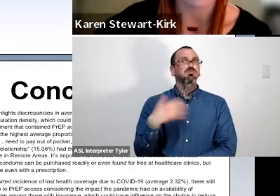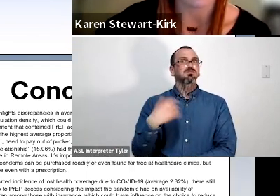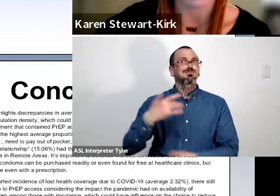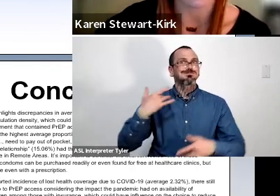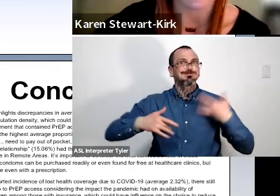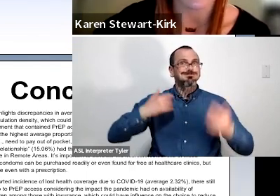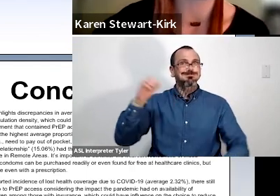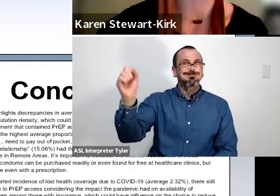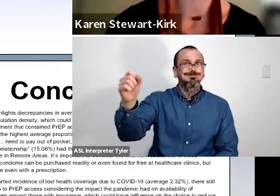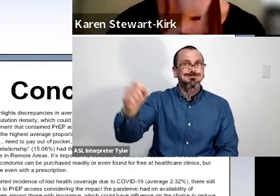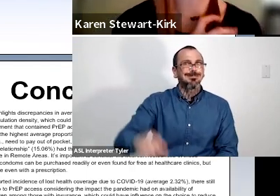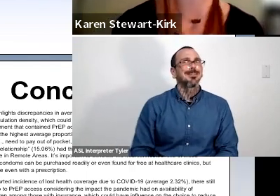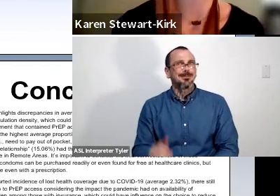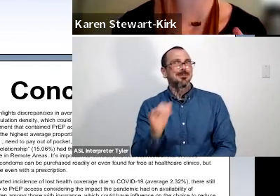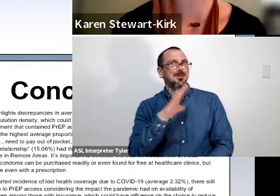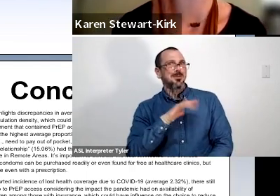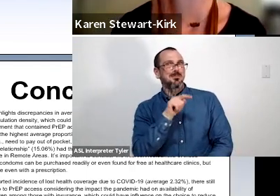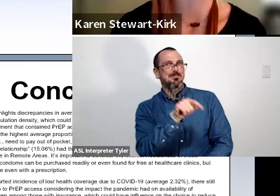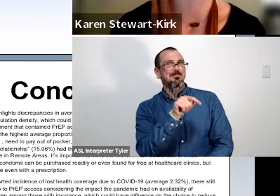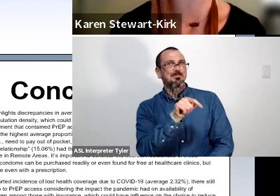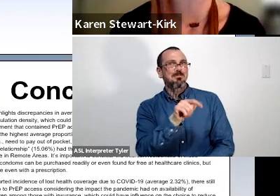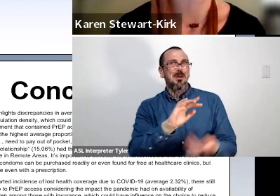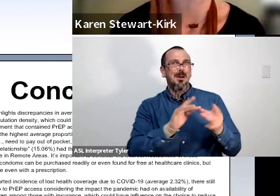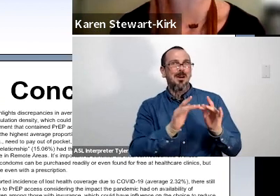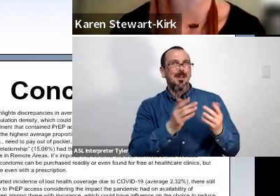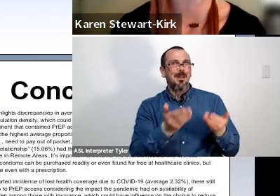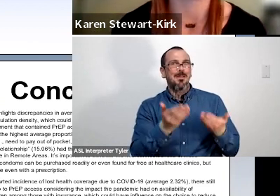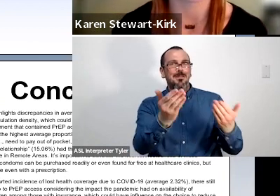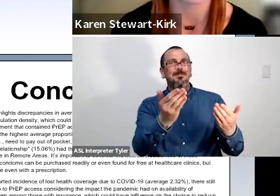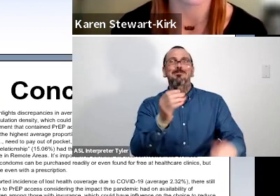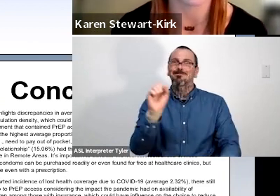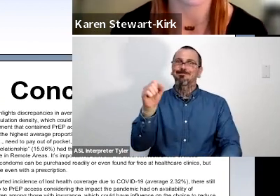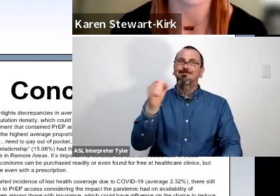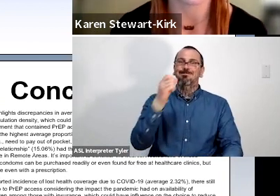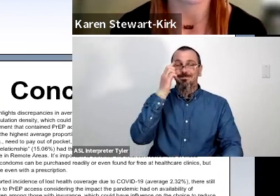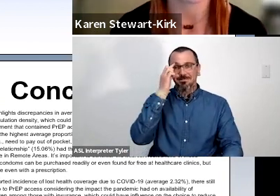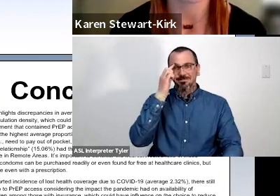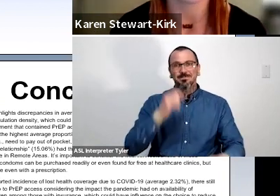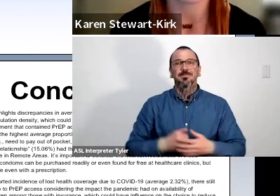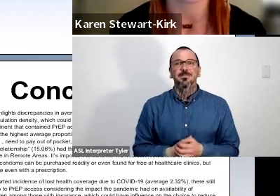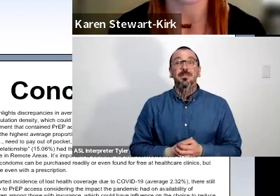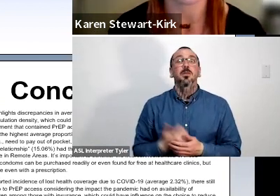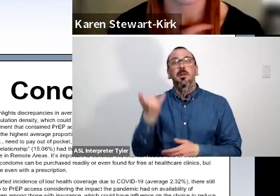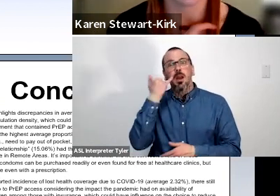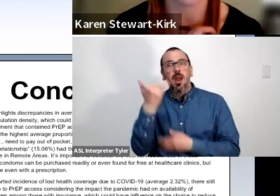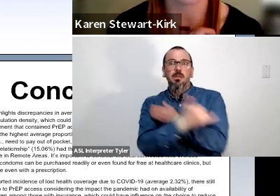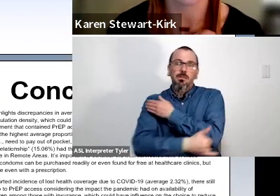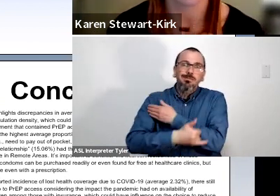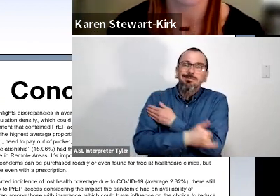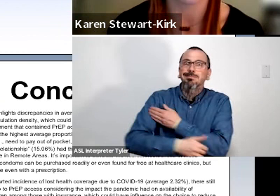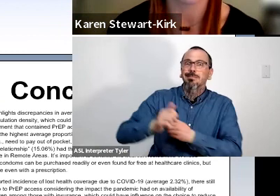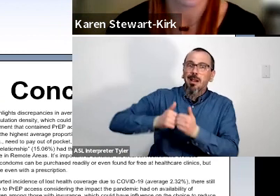Things like that would be really cool, especially thinking about remote and rural communities being able to access